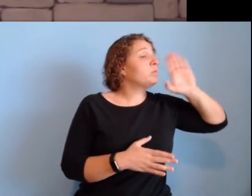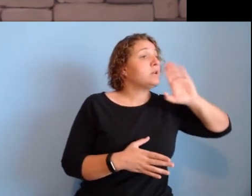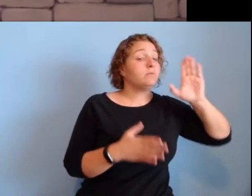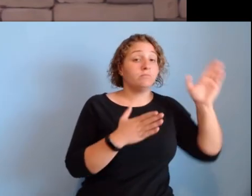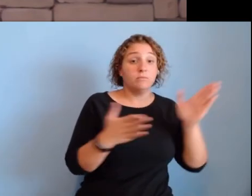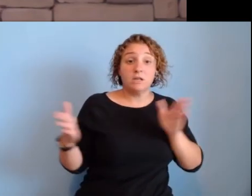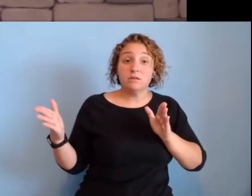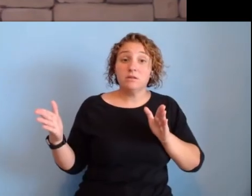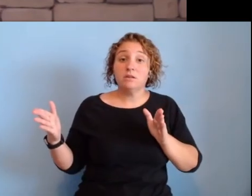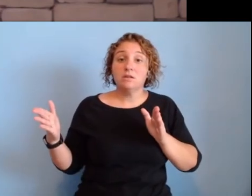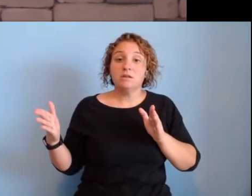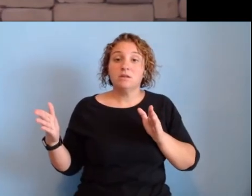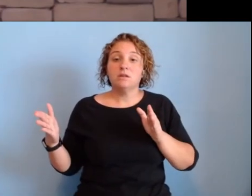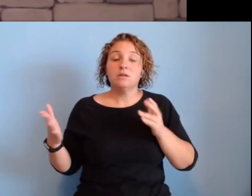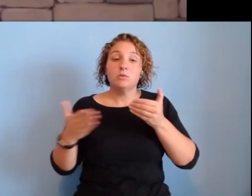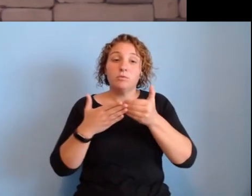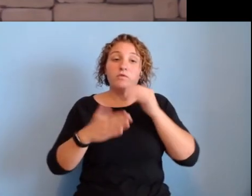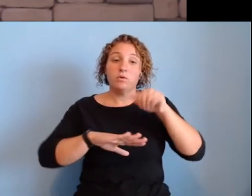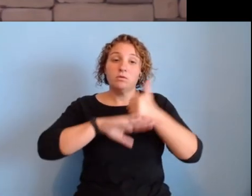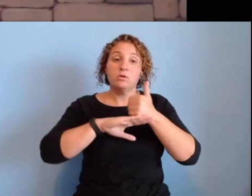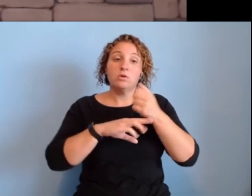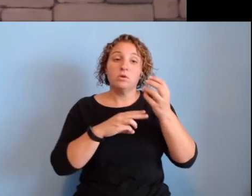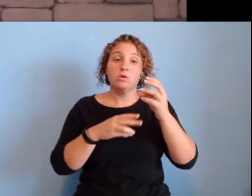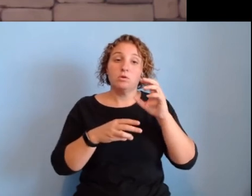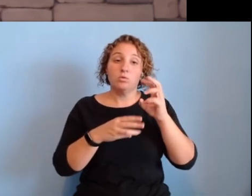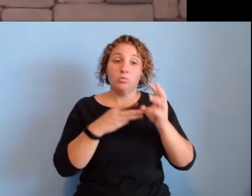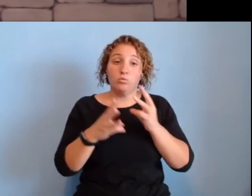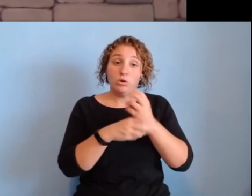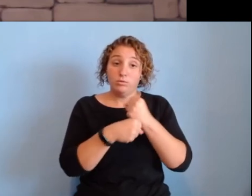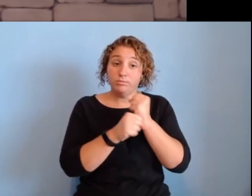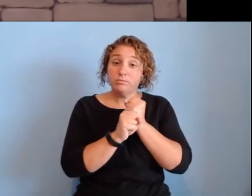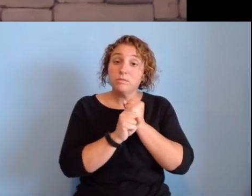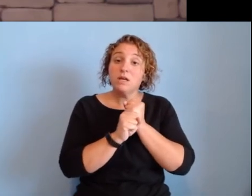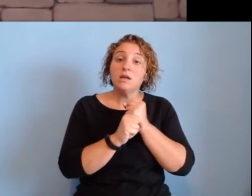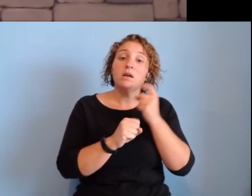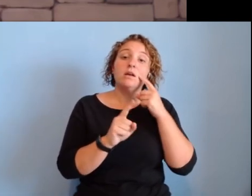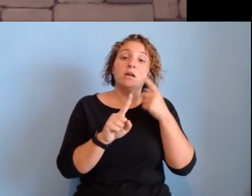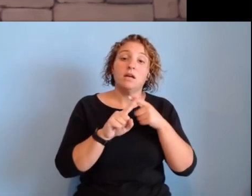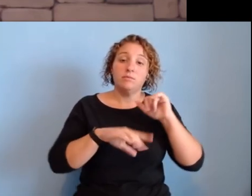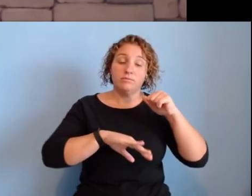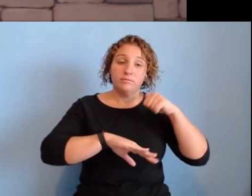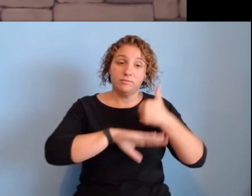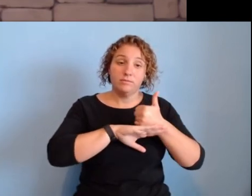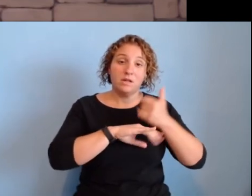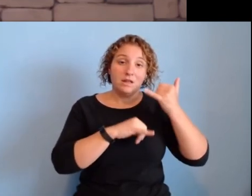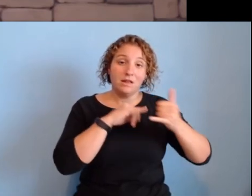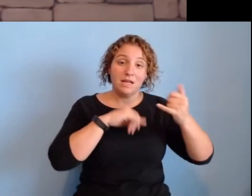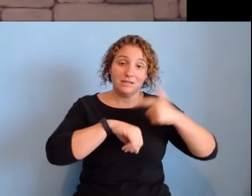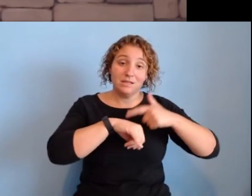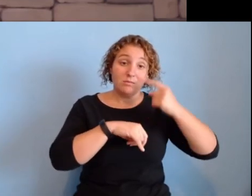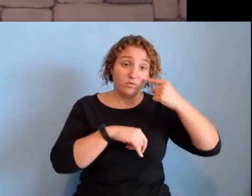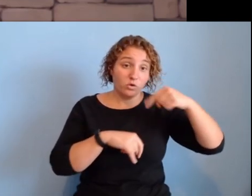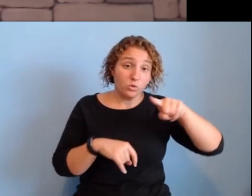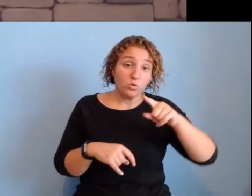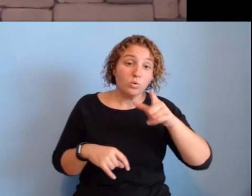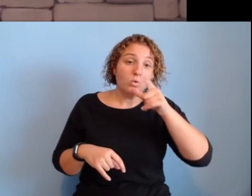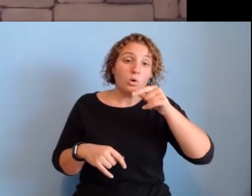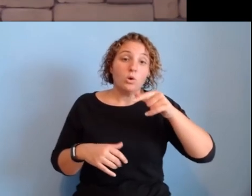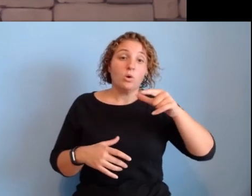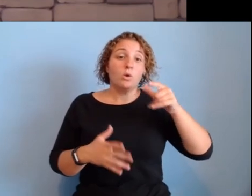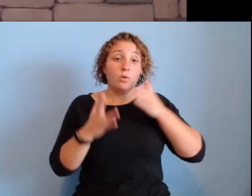foundation of the world. And he was manifest in these last times for you. You who by him do believe in